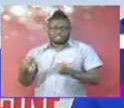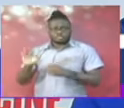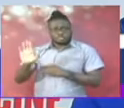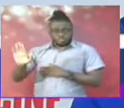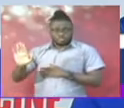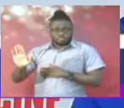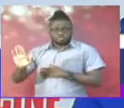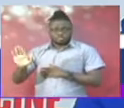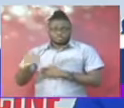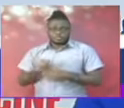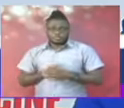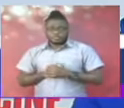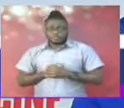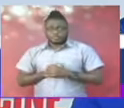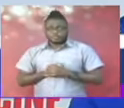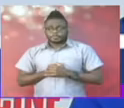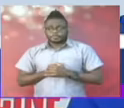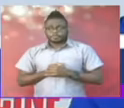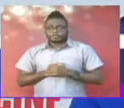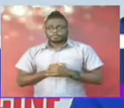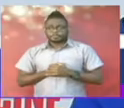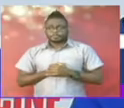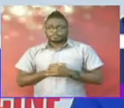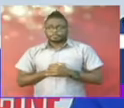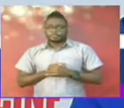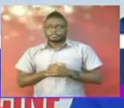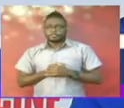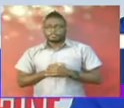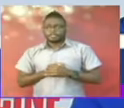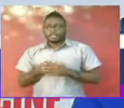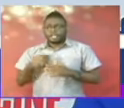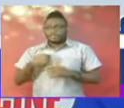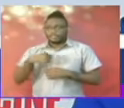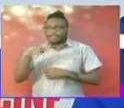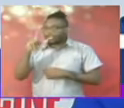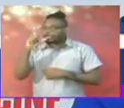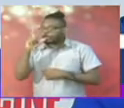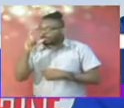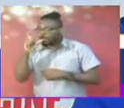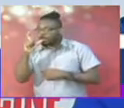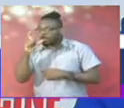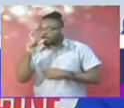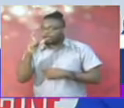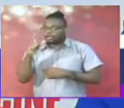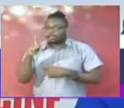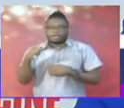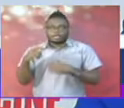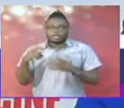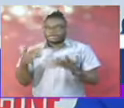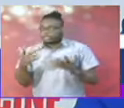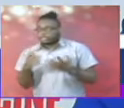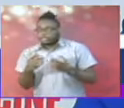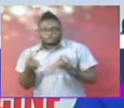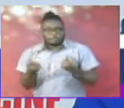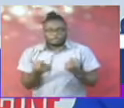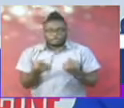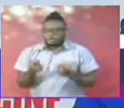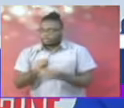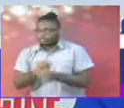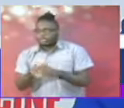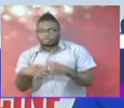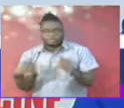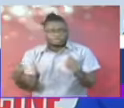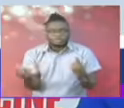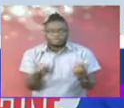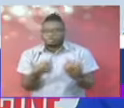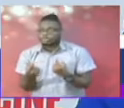beginning. And being an asthmatic, I must admit that I was a bit paranoid and a little fearful for my life, especially since my job required me to